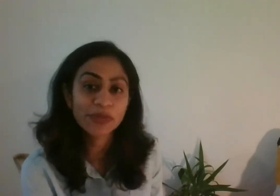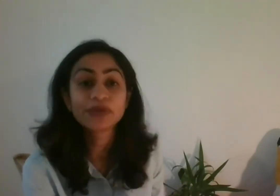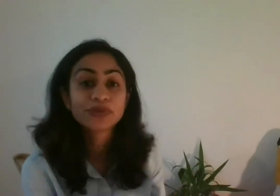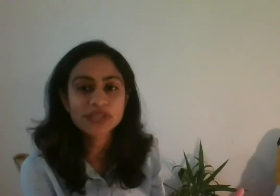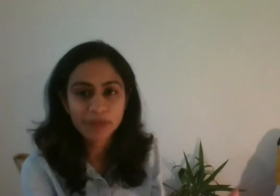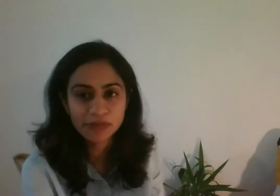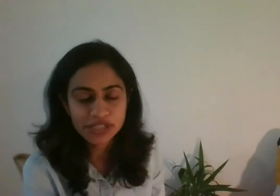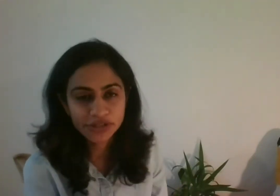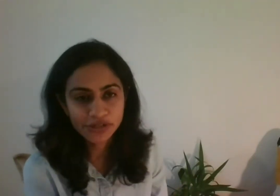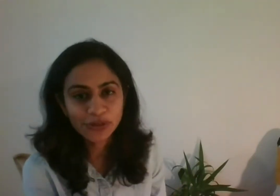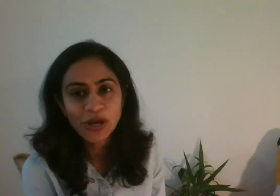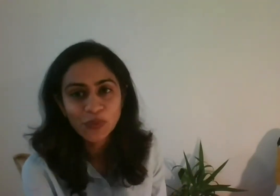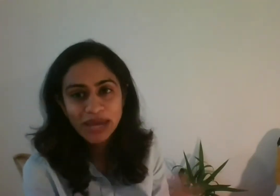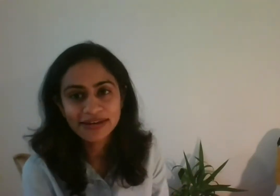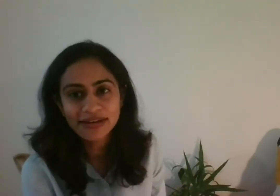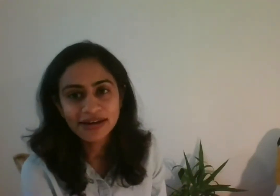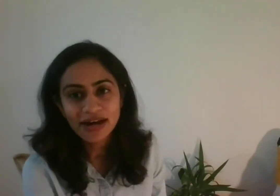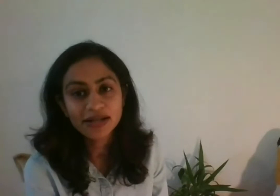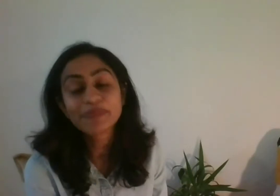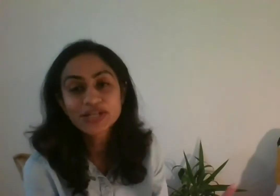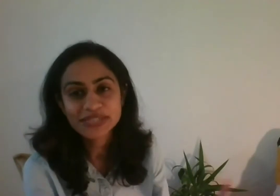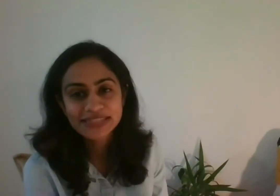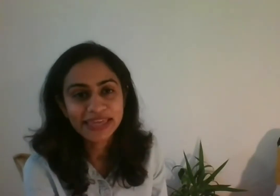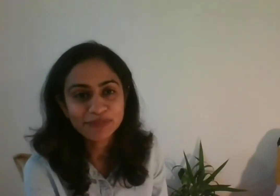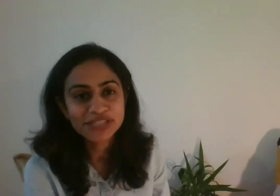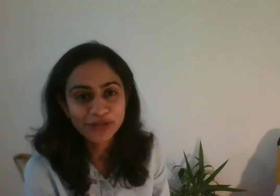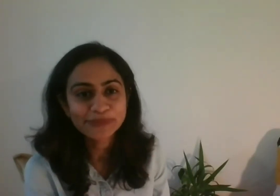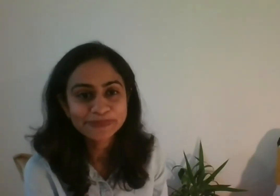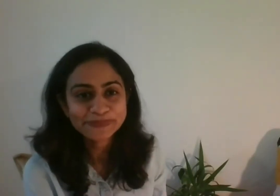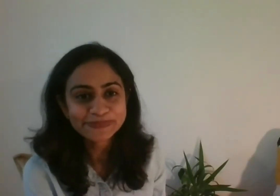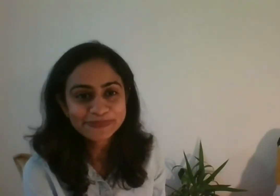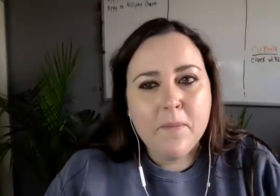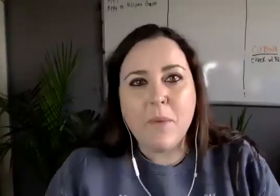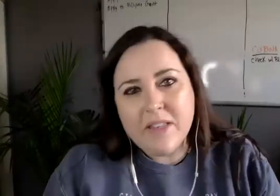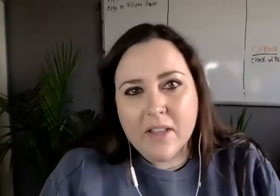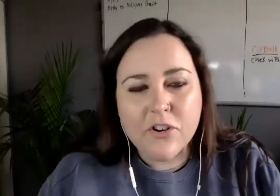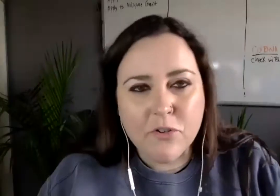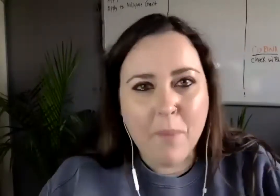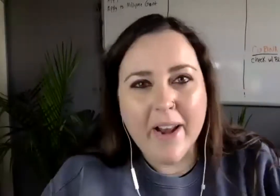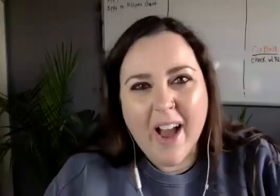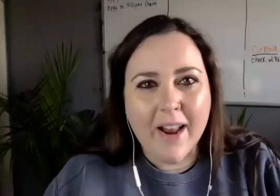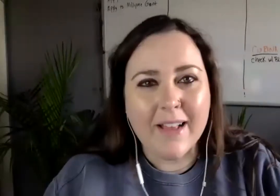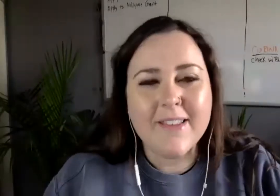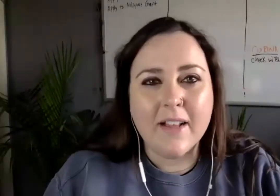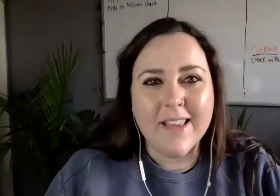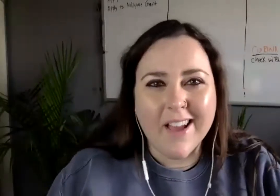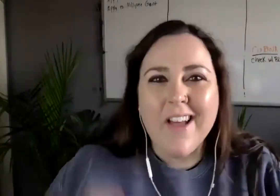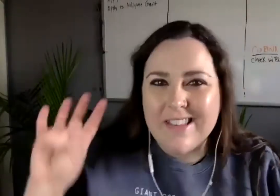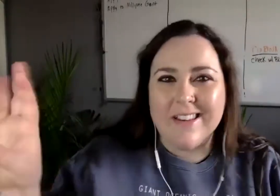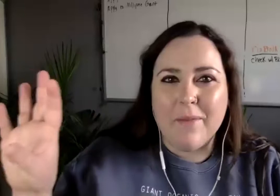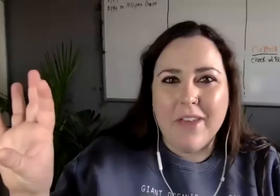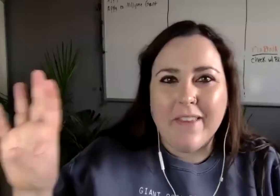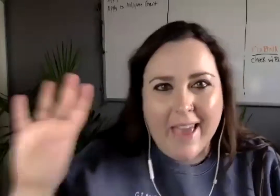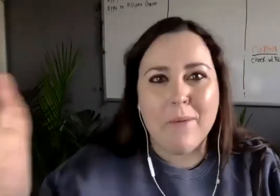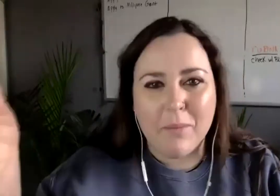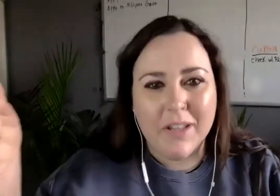use when you use a biomaterial when compared to a synthetic material. Cool. So basically your body kind of has a sense like, oh, that's